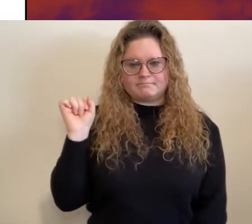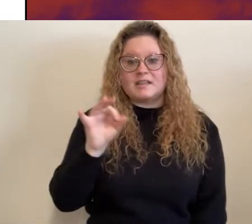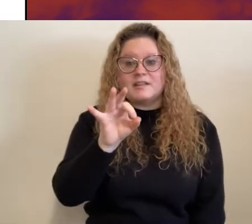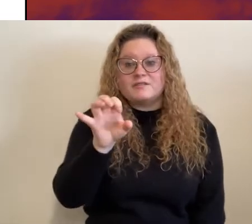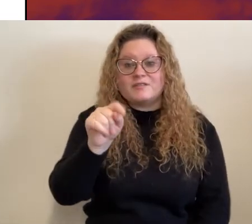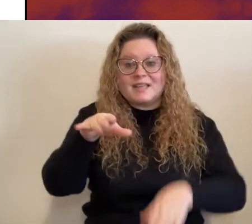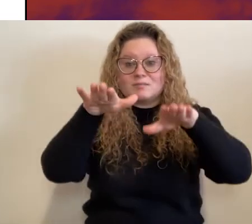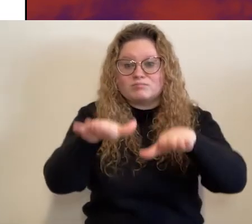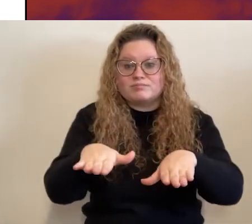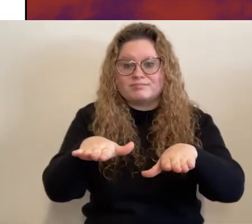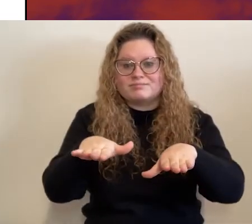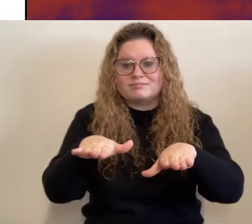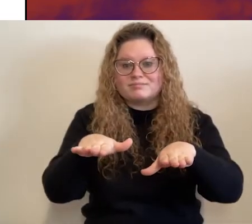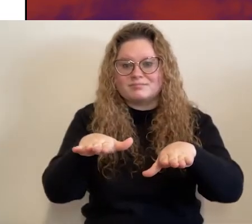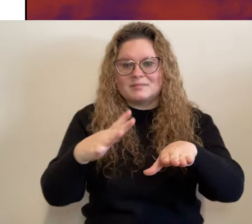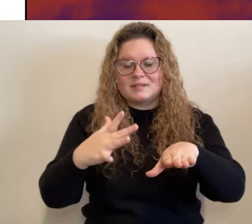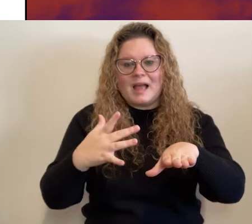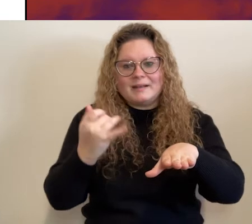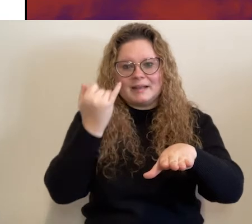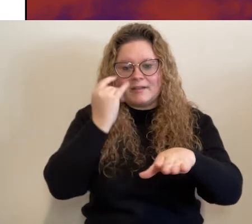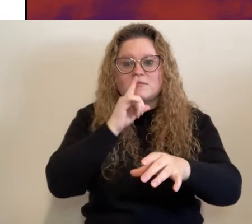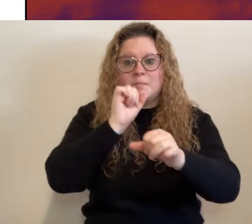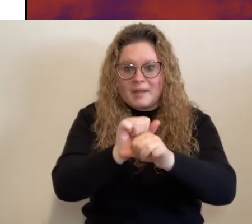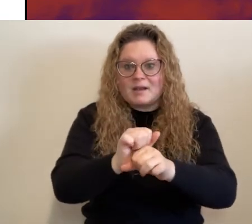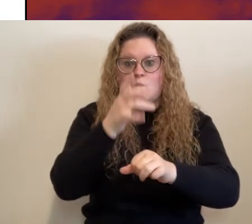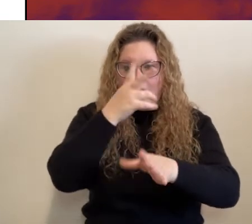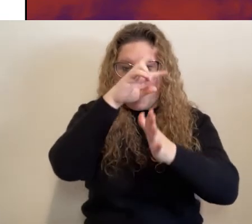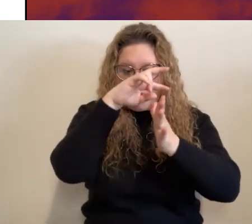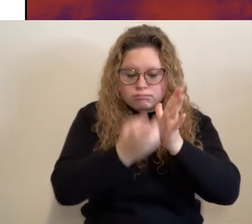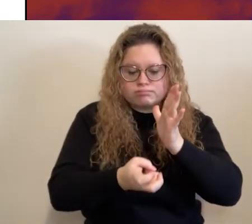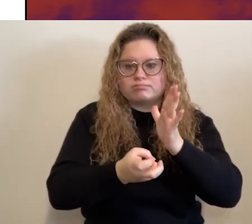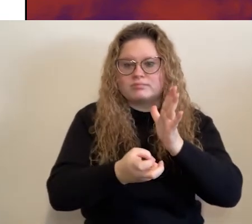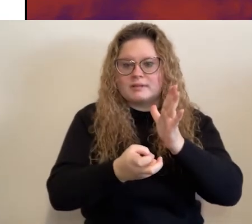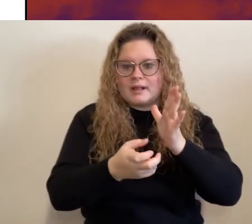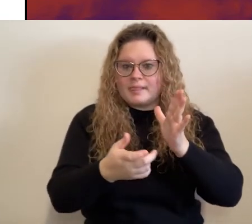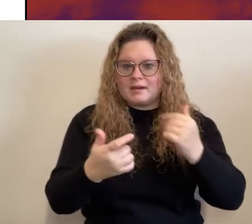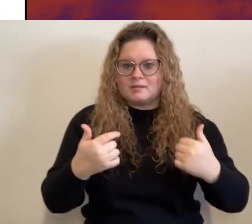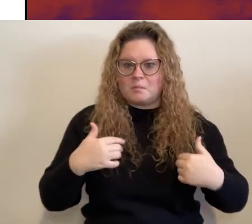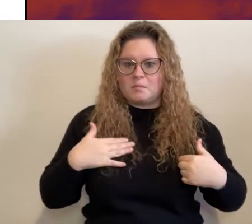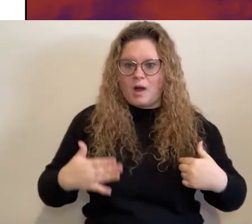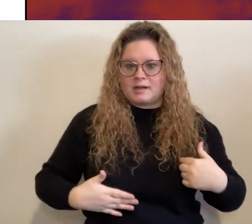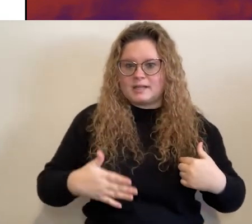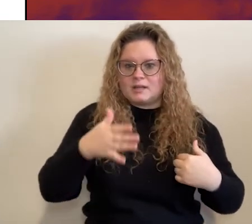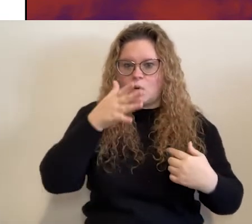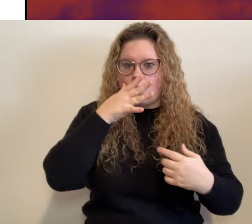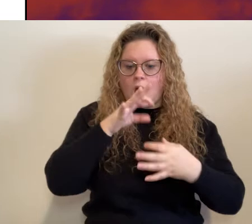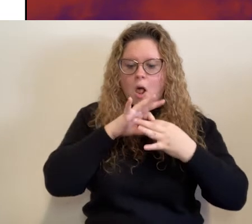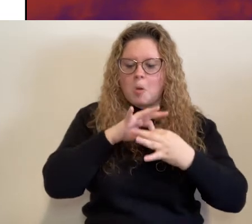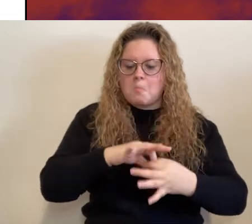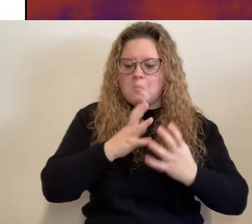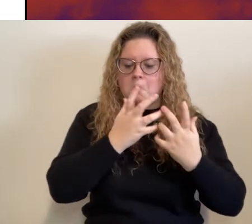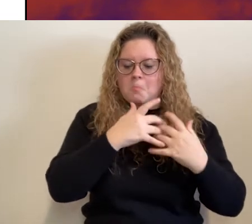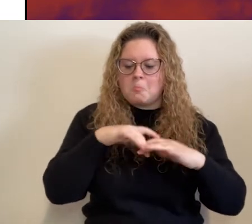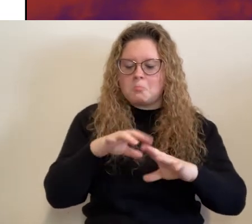really amazing what you can do when you commit to a practice. It fixes the body over time. And then the way that the sound and the way that your body moves through